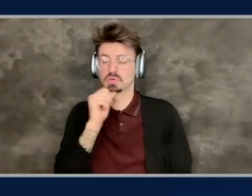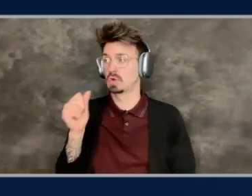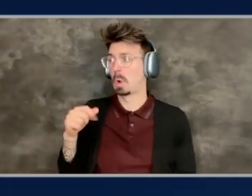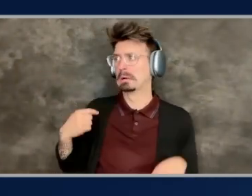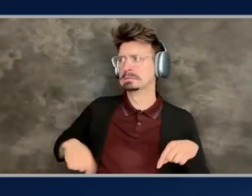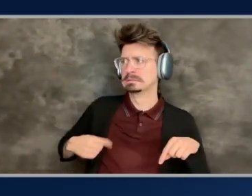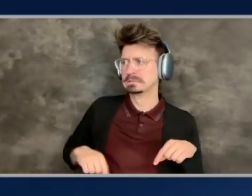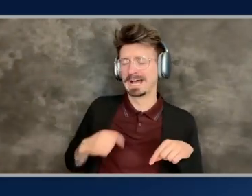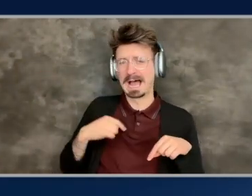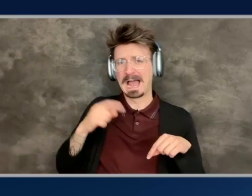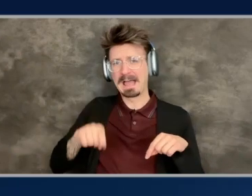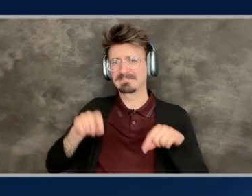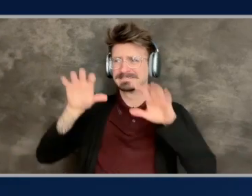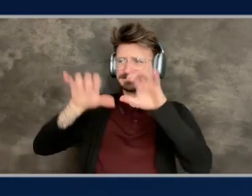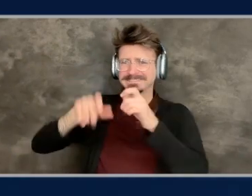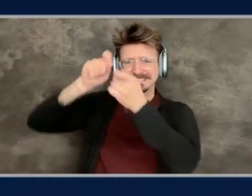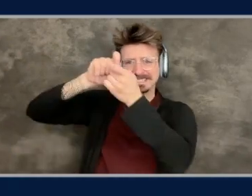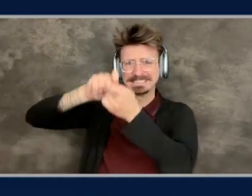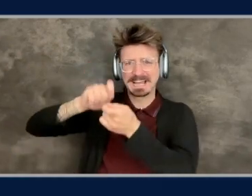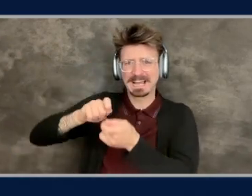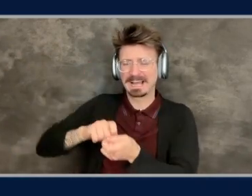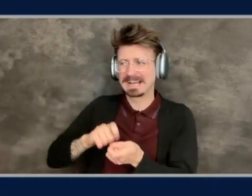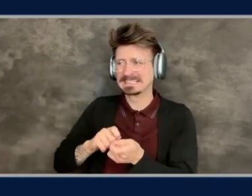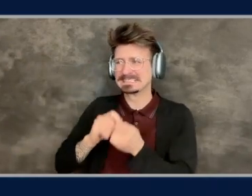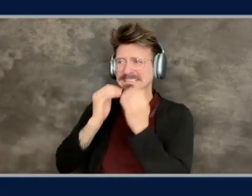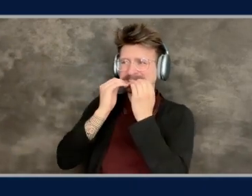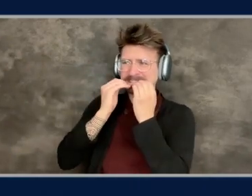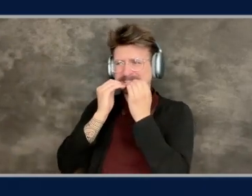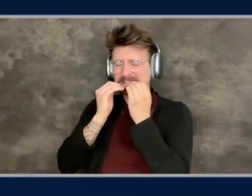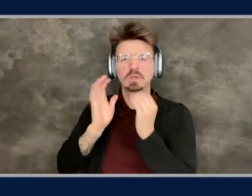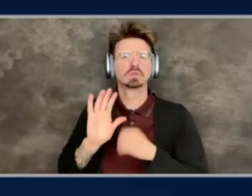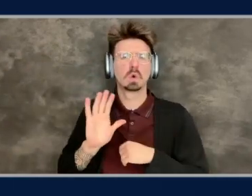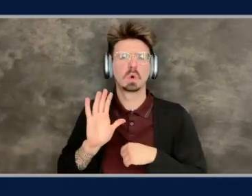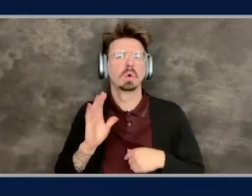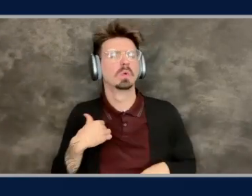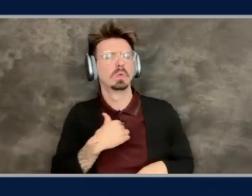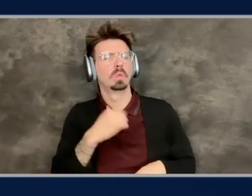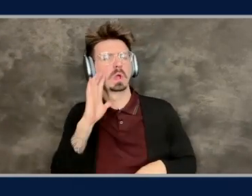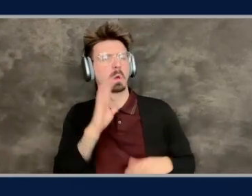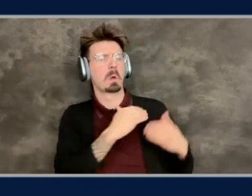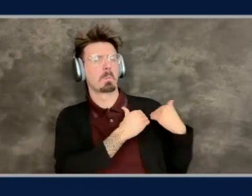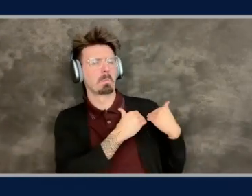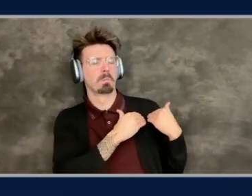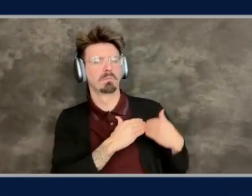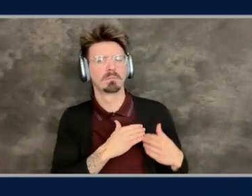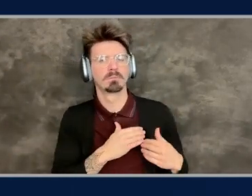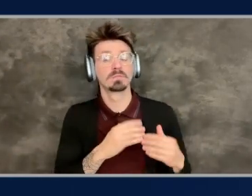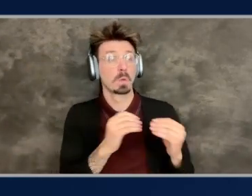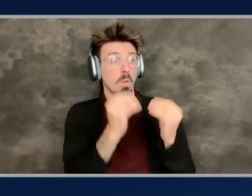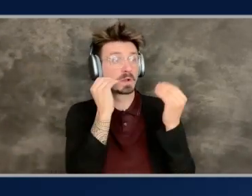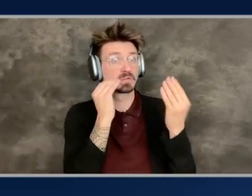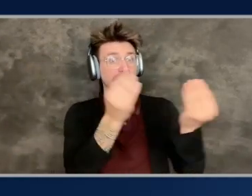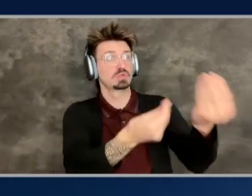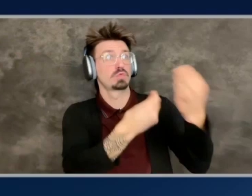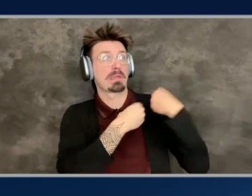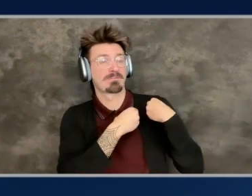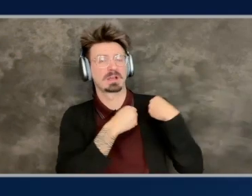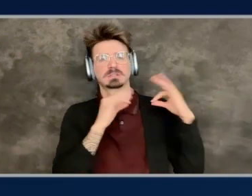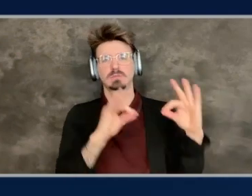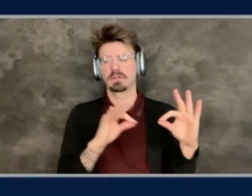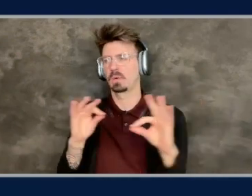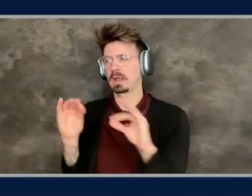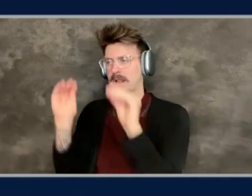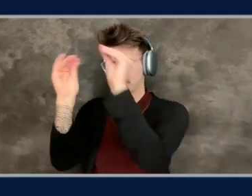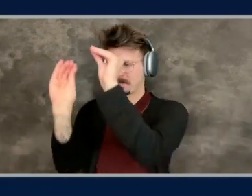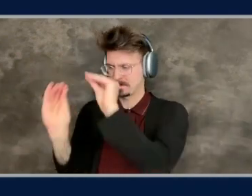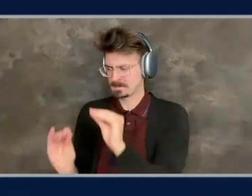detailed, because that's what we're trying to do. The more information you give us. So let's show people how to access this a little bit as well.